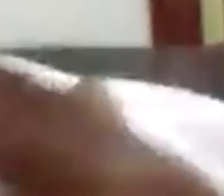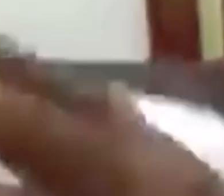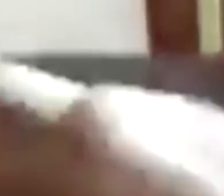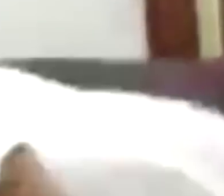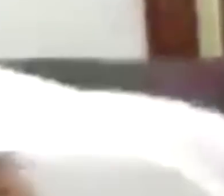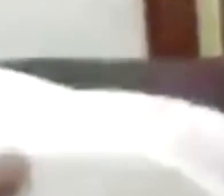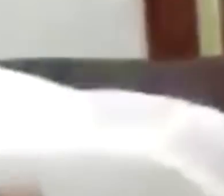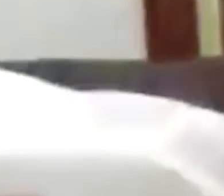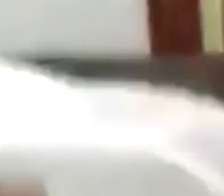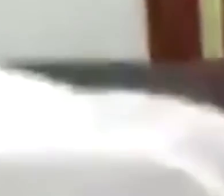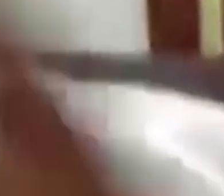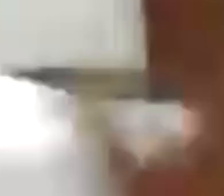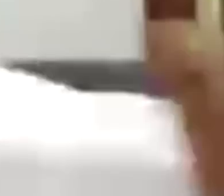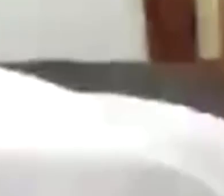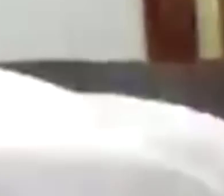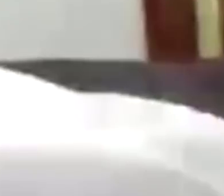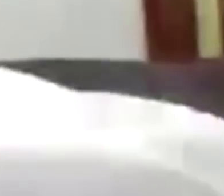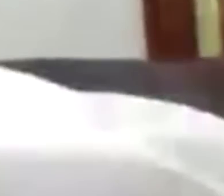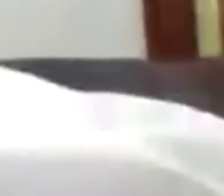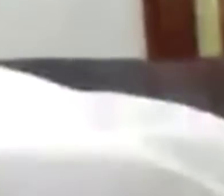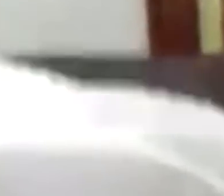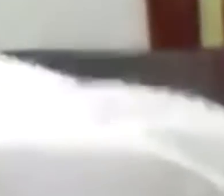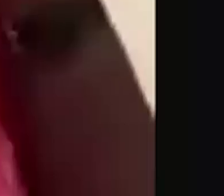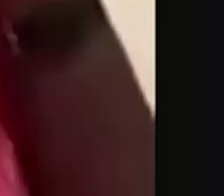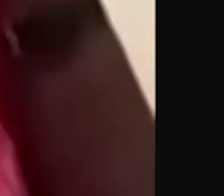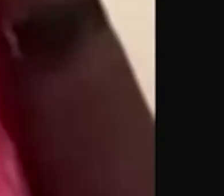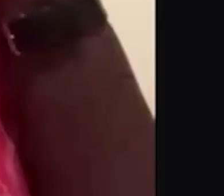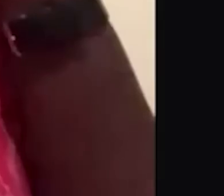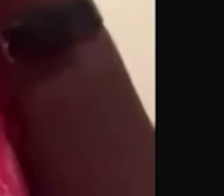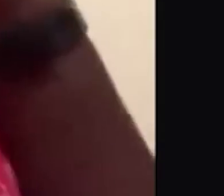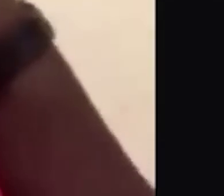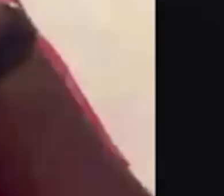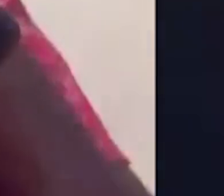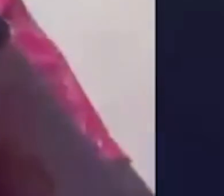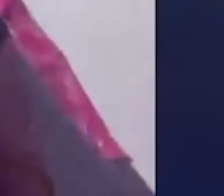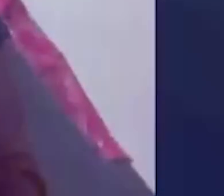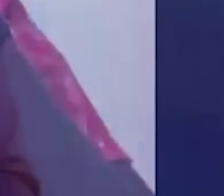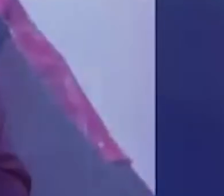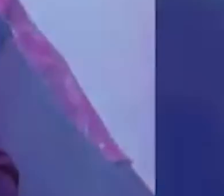O break with thine eye.